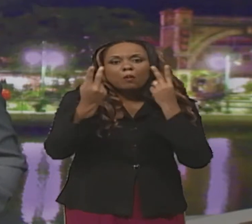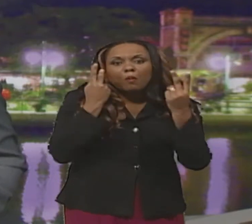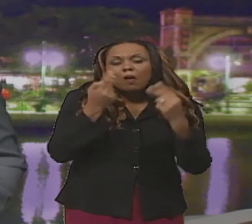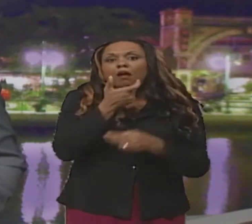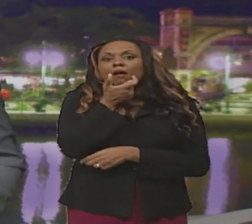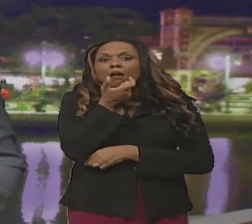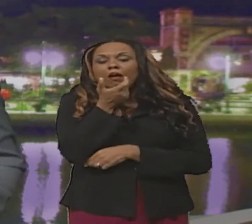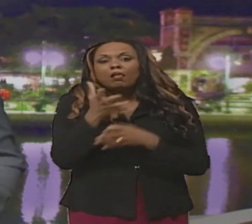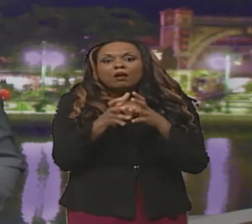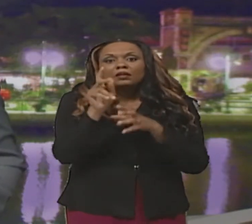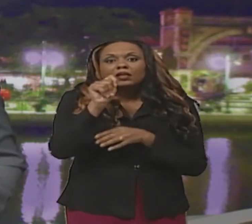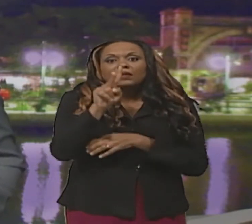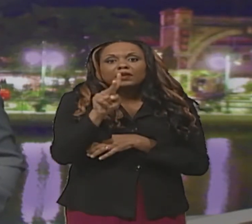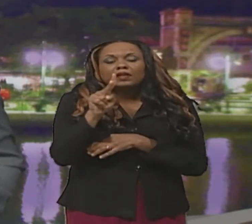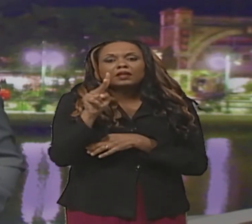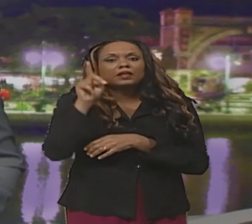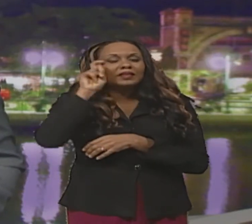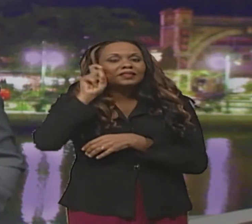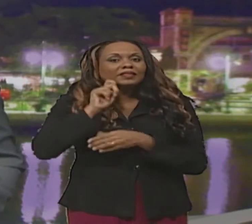triggering this type of behavior.